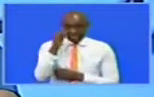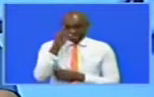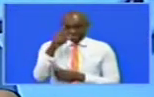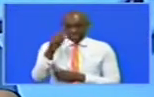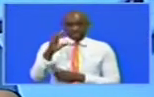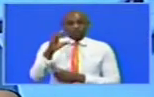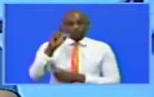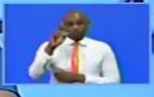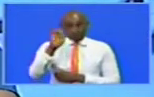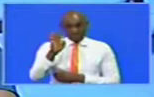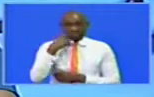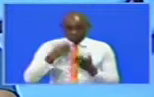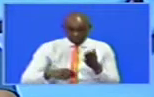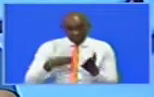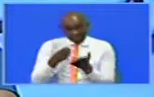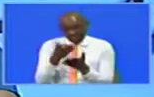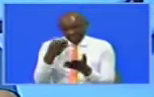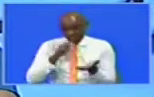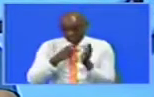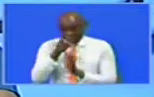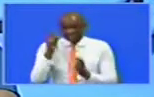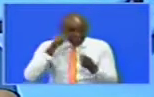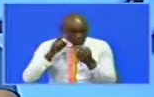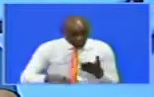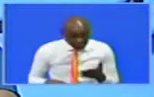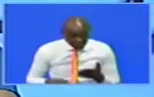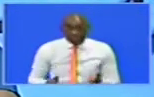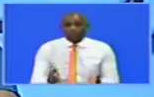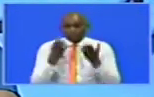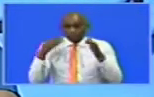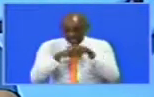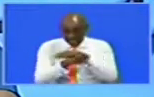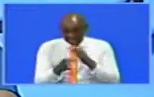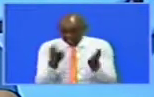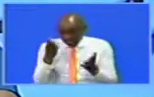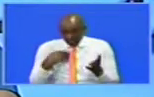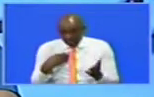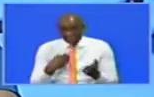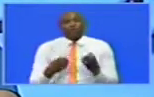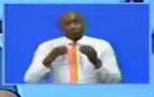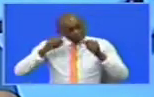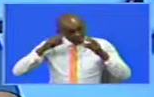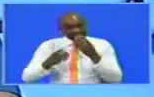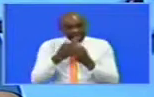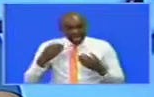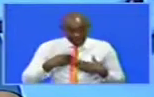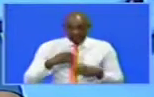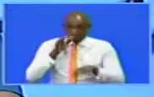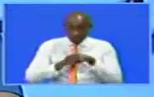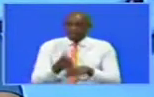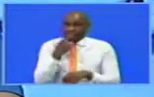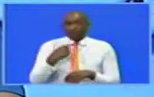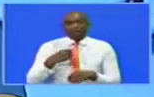a subscription-free project that aims at improving access levels to quality care and safe medicine across